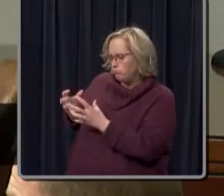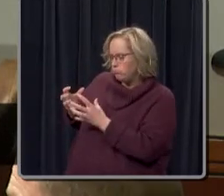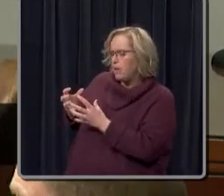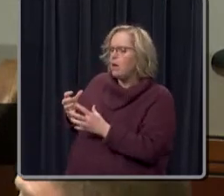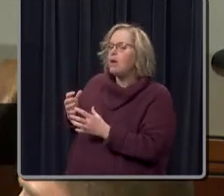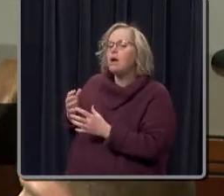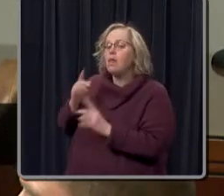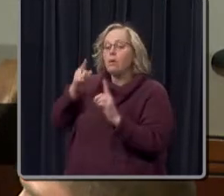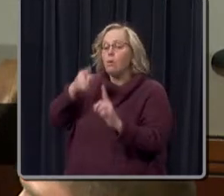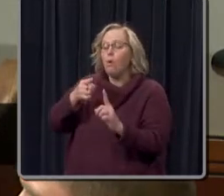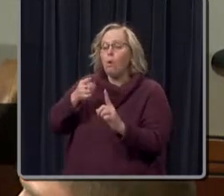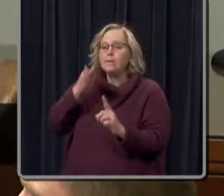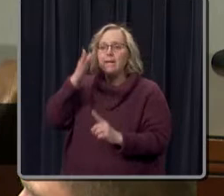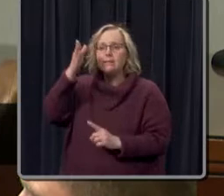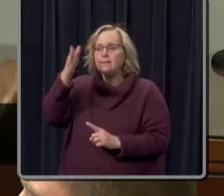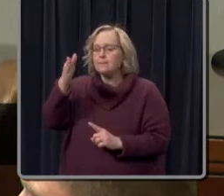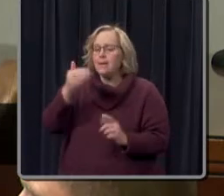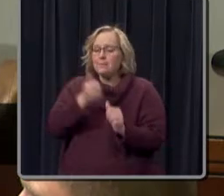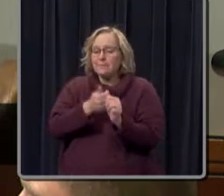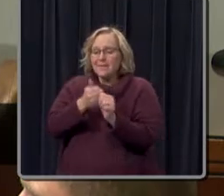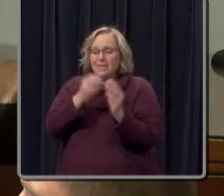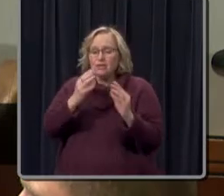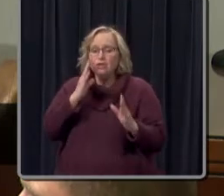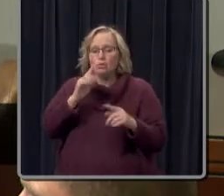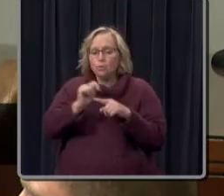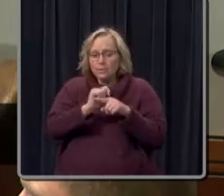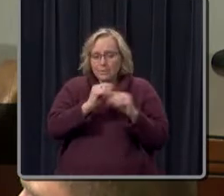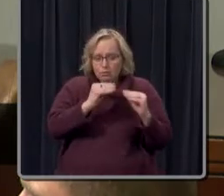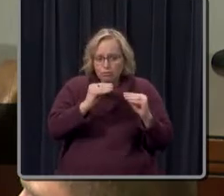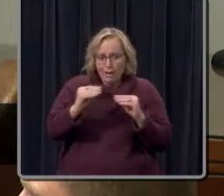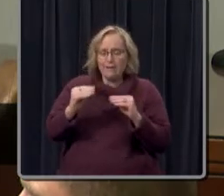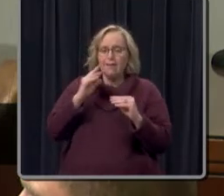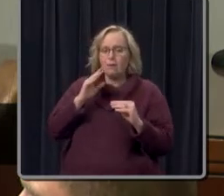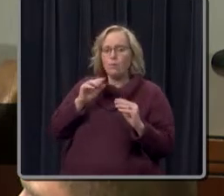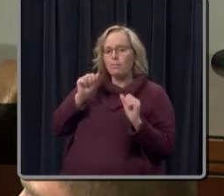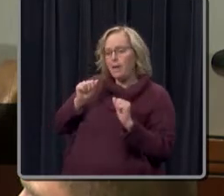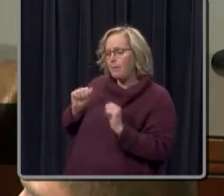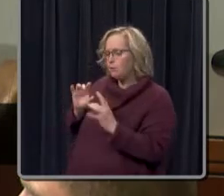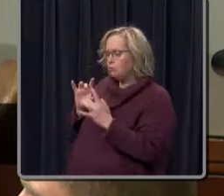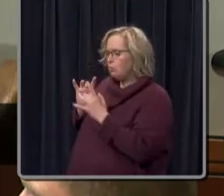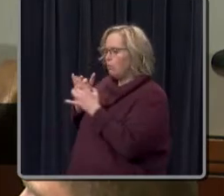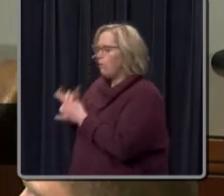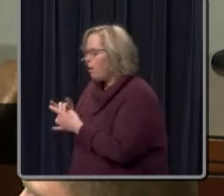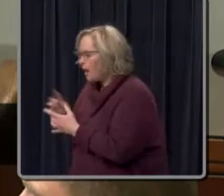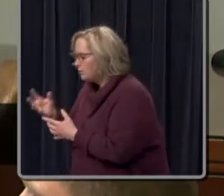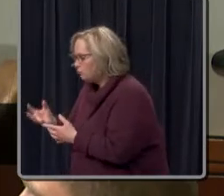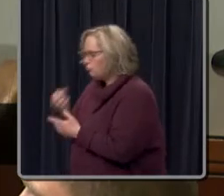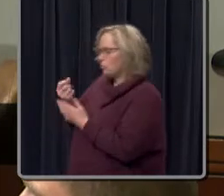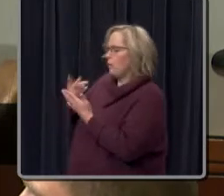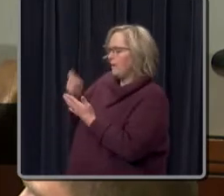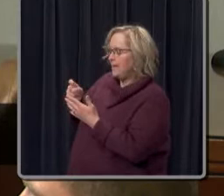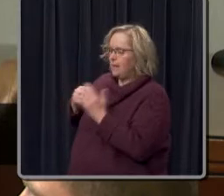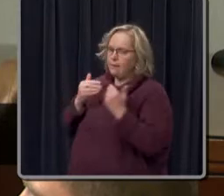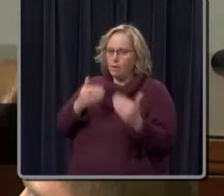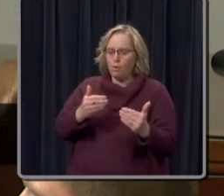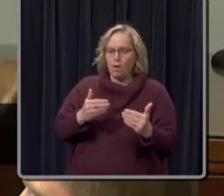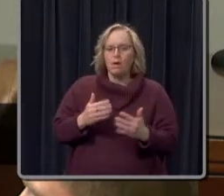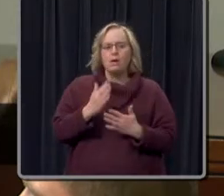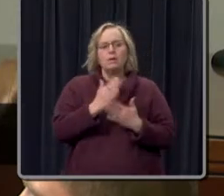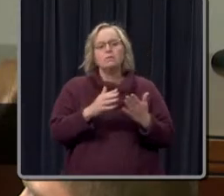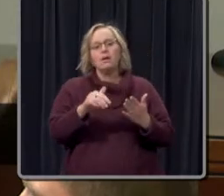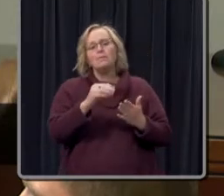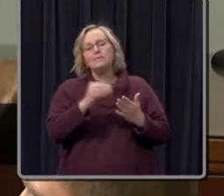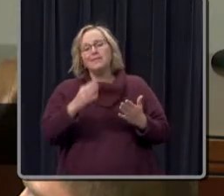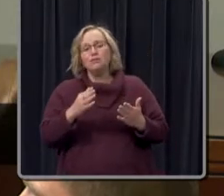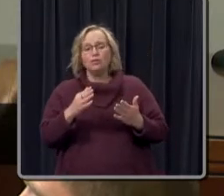trained and they're going to be able to jump in there and grab what they want. But recognizing that all of our teachers have, their bandwidth might be full right now.